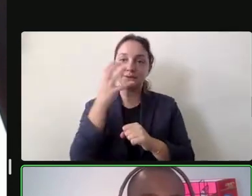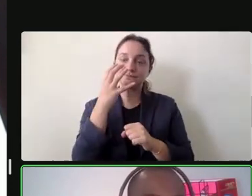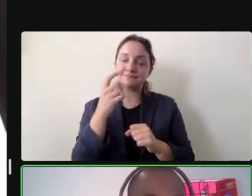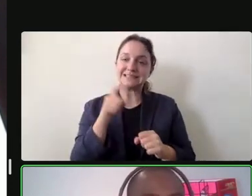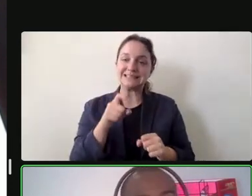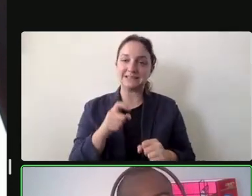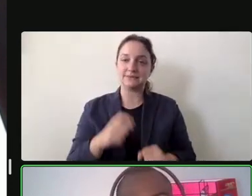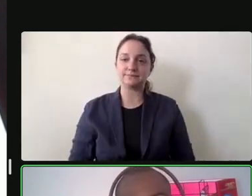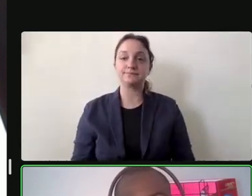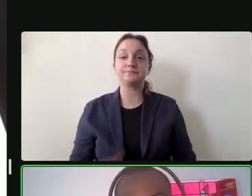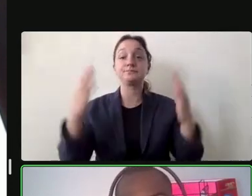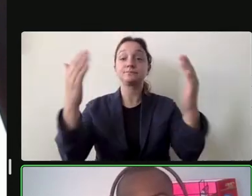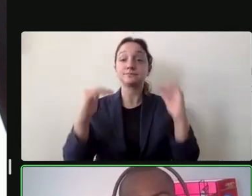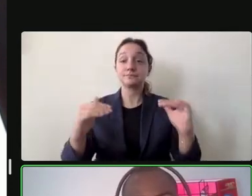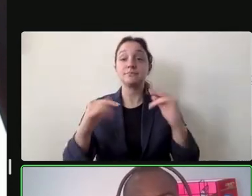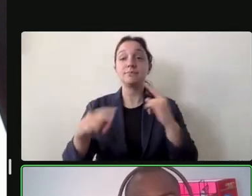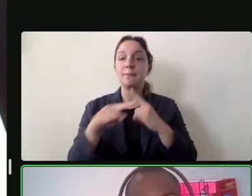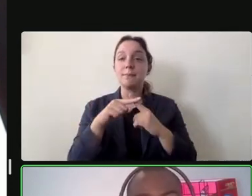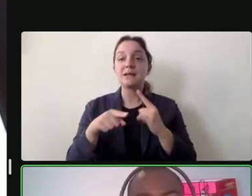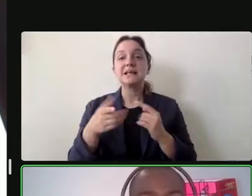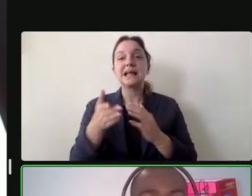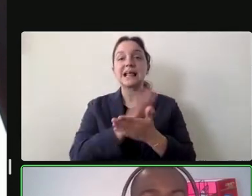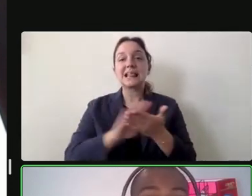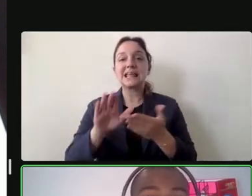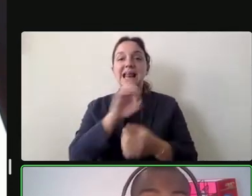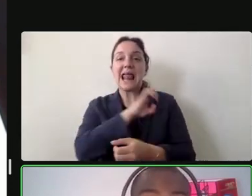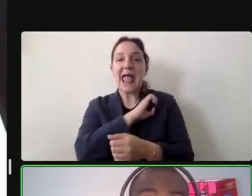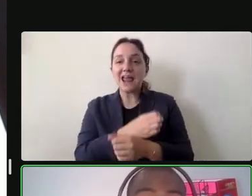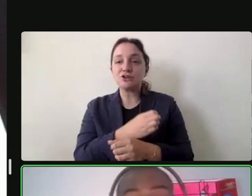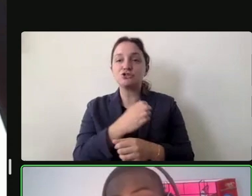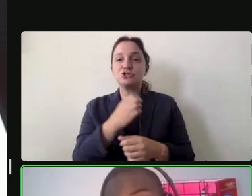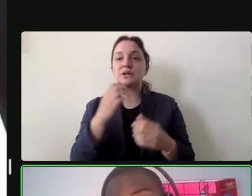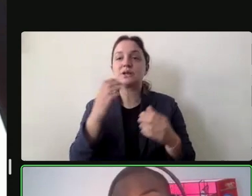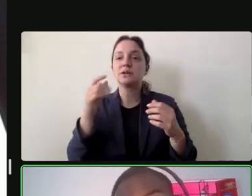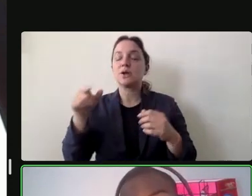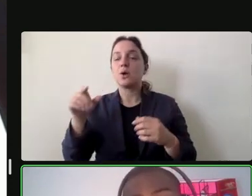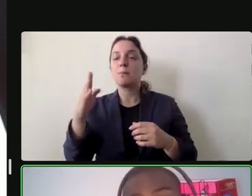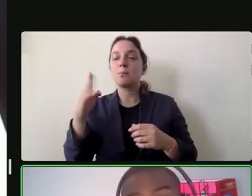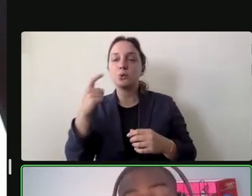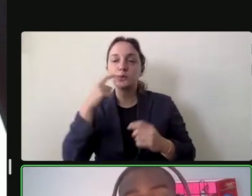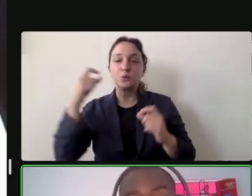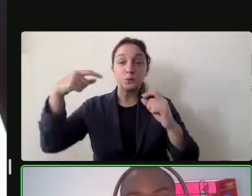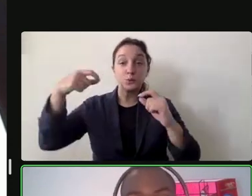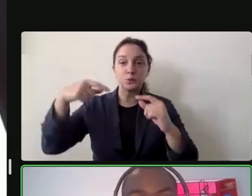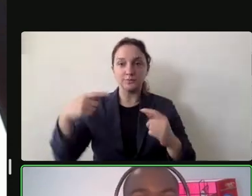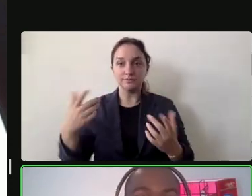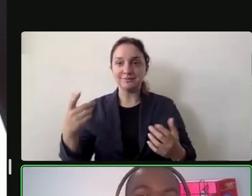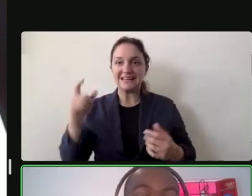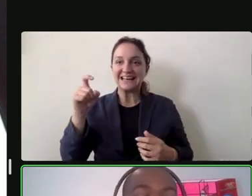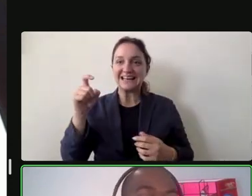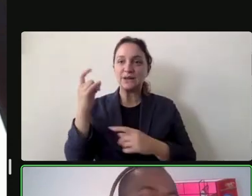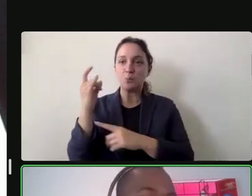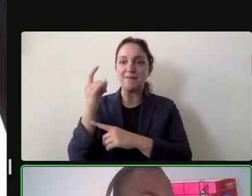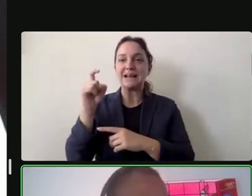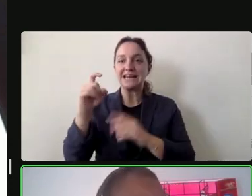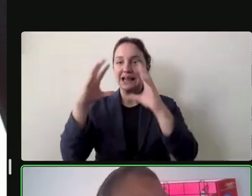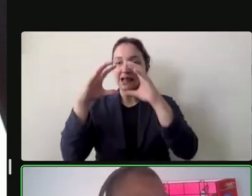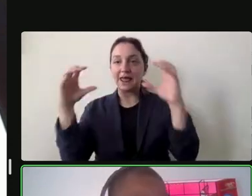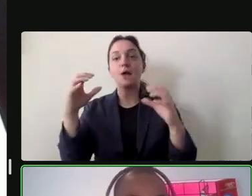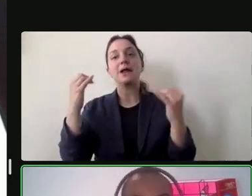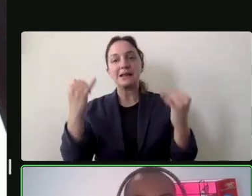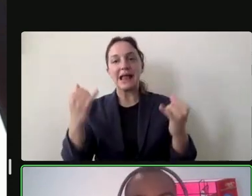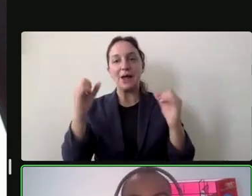us to connect the clean energy devices and appliances that we install, many of which need to be connected to the cloud. We're able